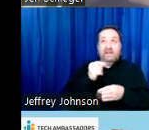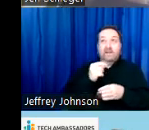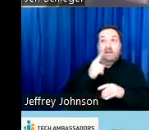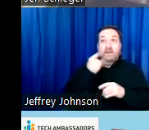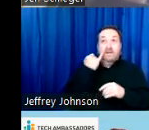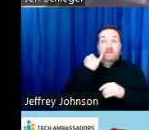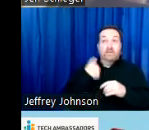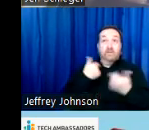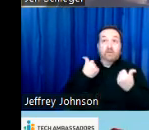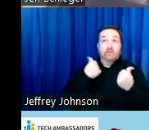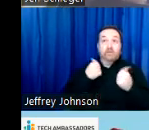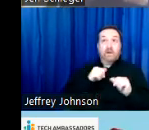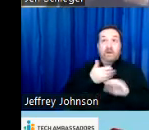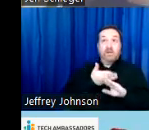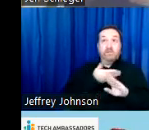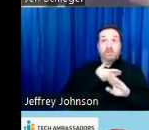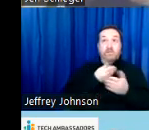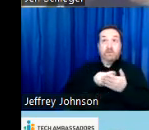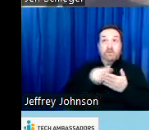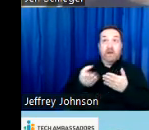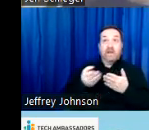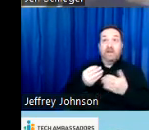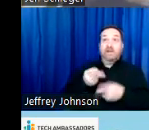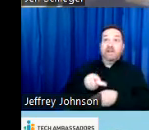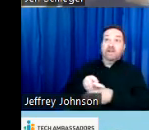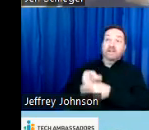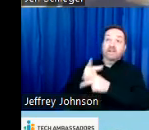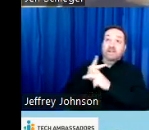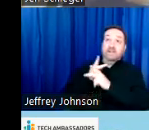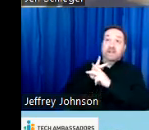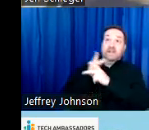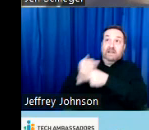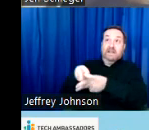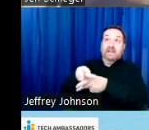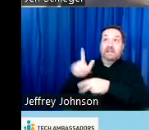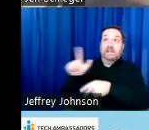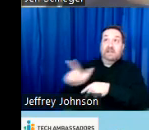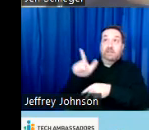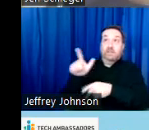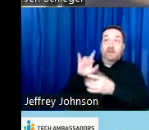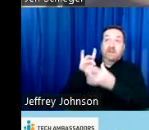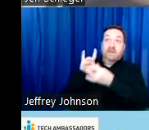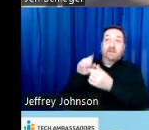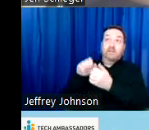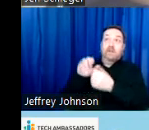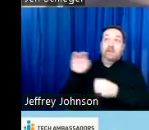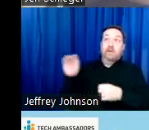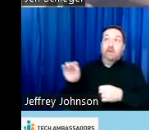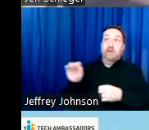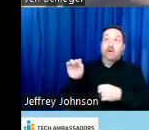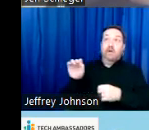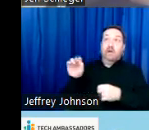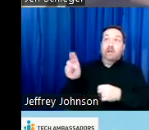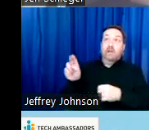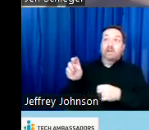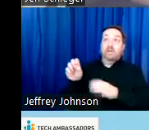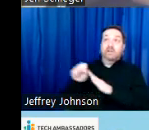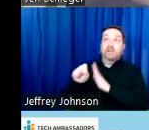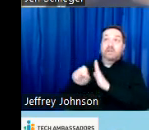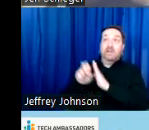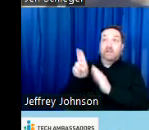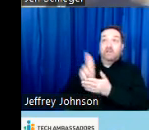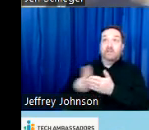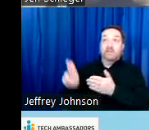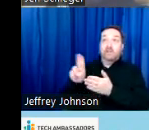buy it, the lending library associated with Ohio State University actually has one that can be checked out to borrow.